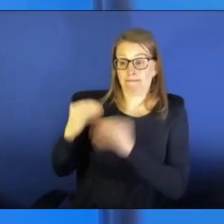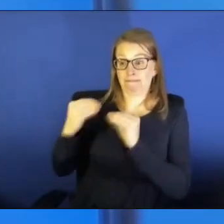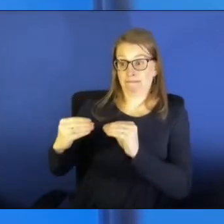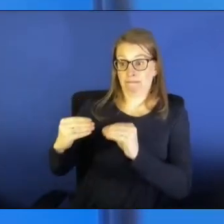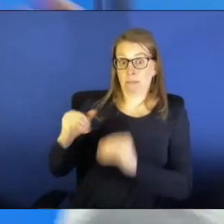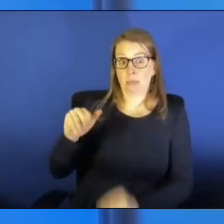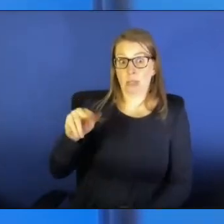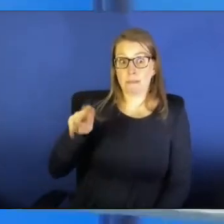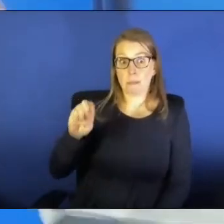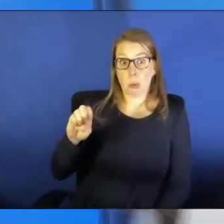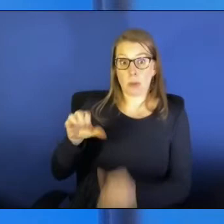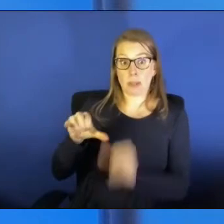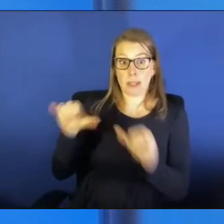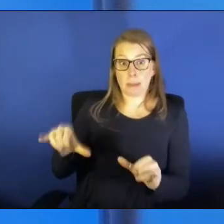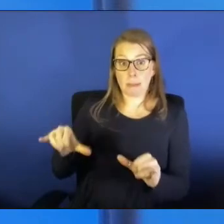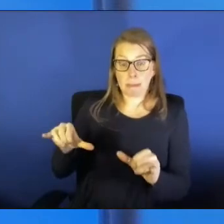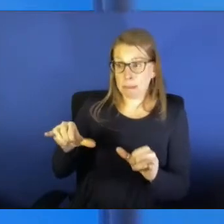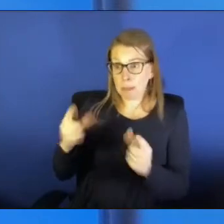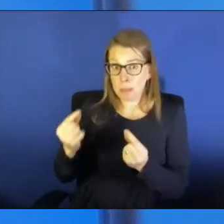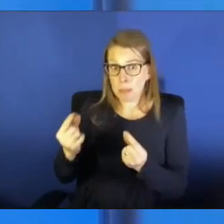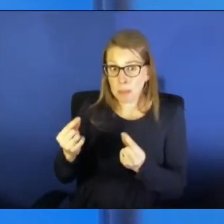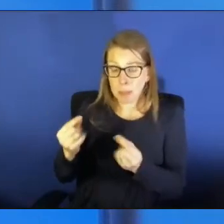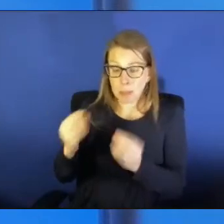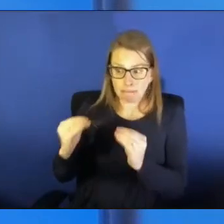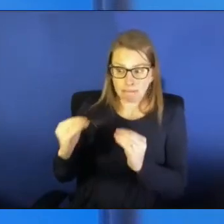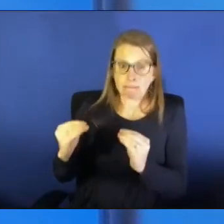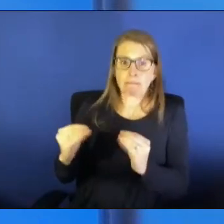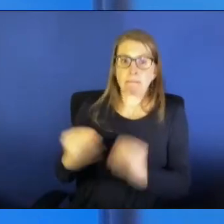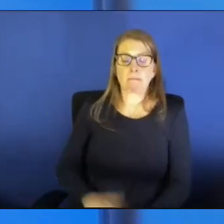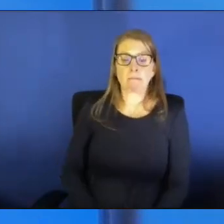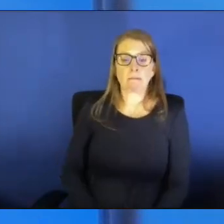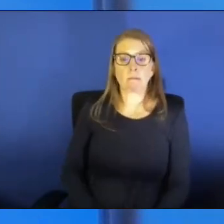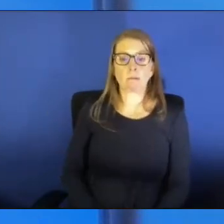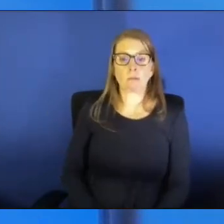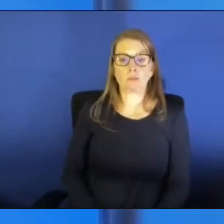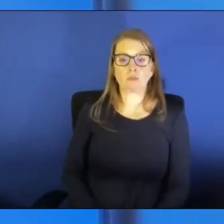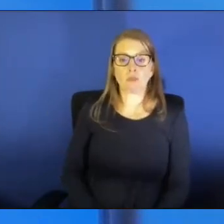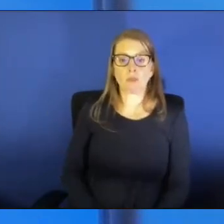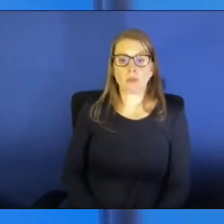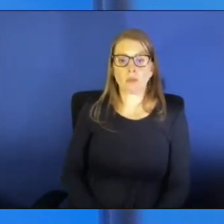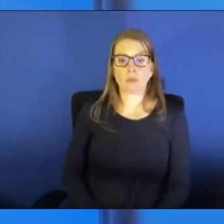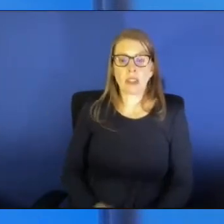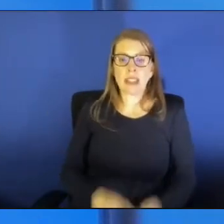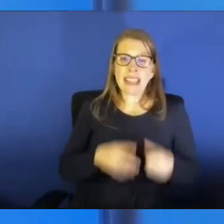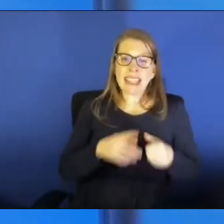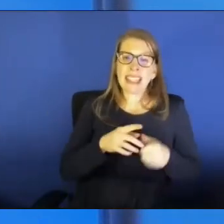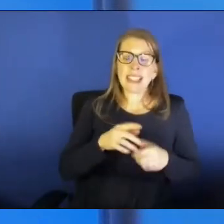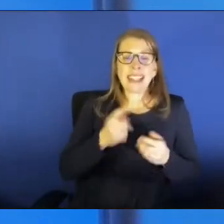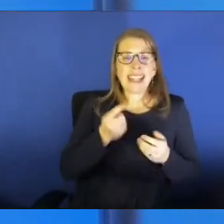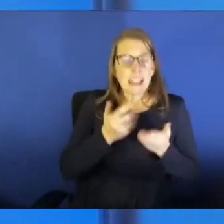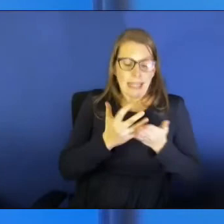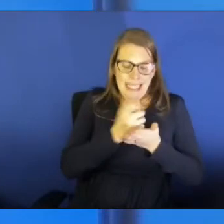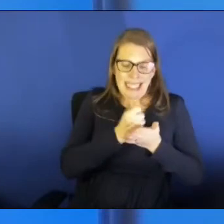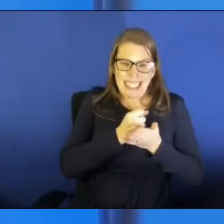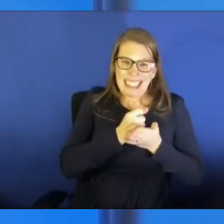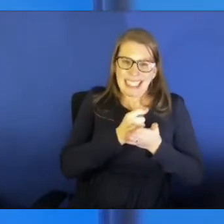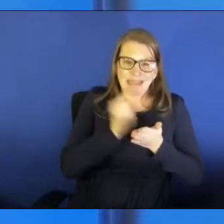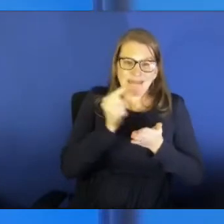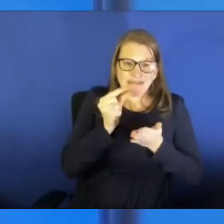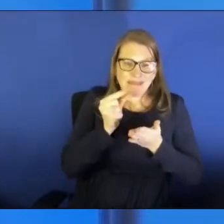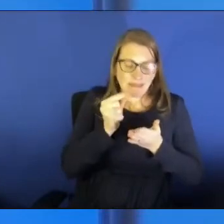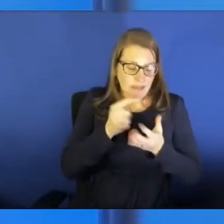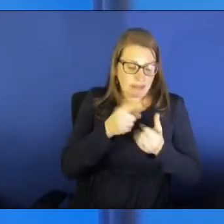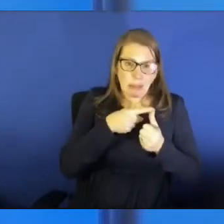we think, and as Dr. Doolittle alluded to, there's small preliminary data suggesting that patients who get